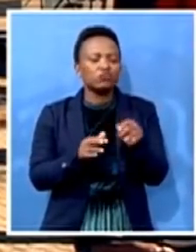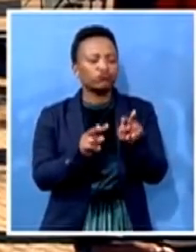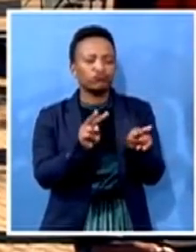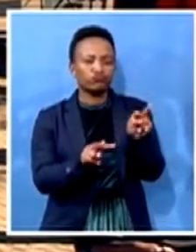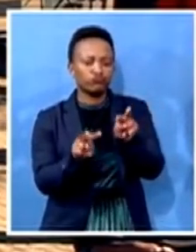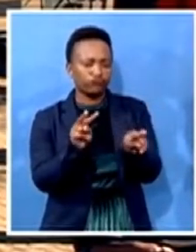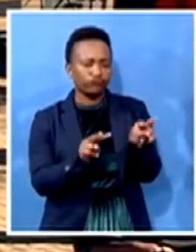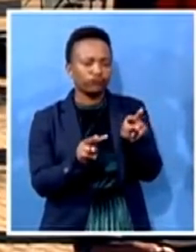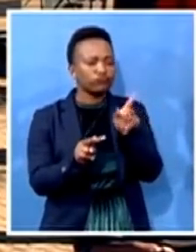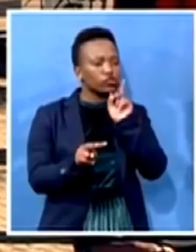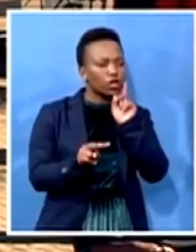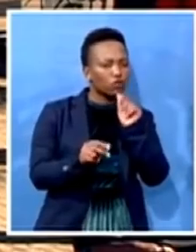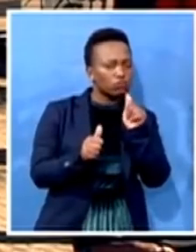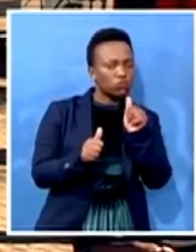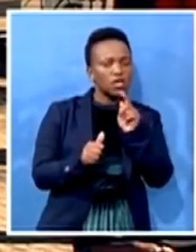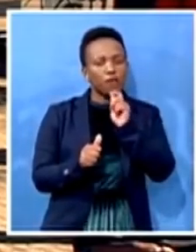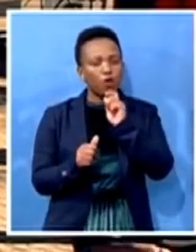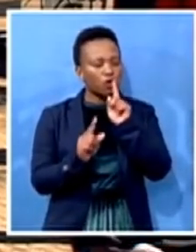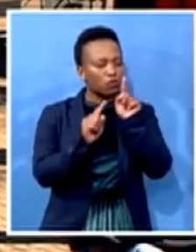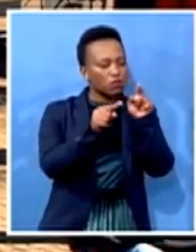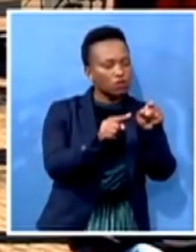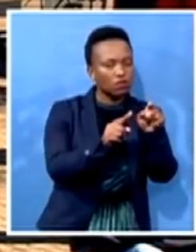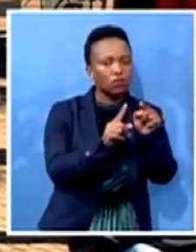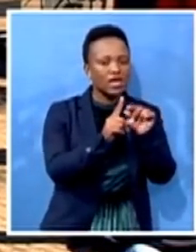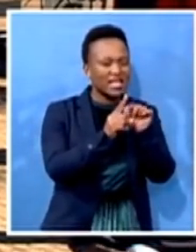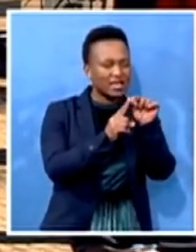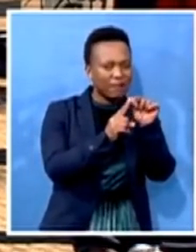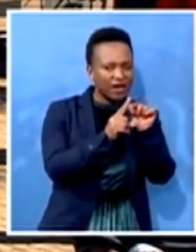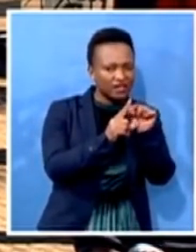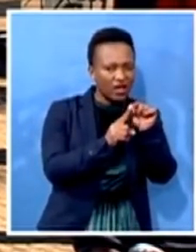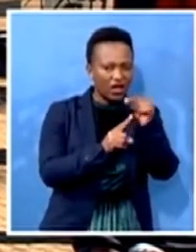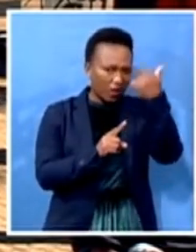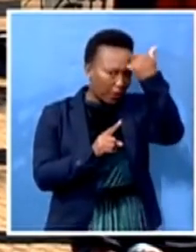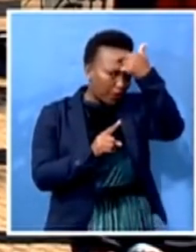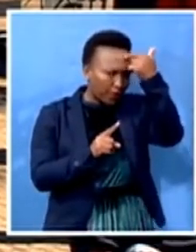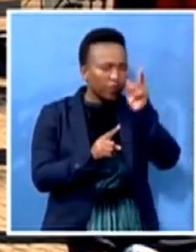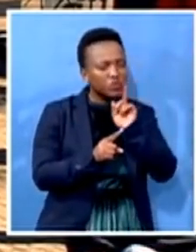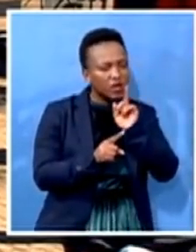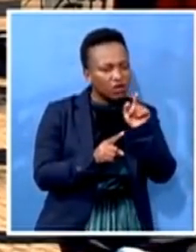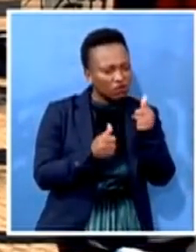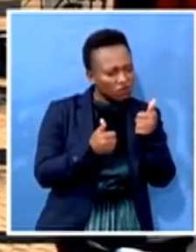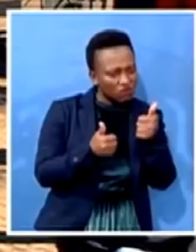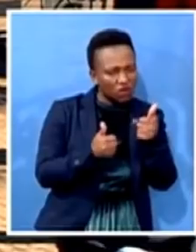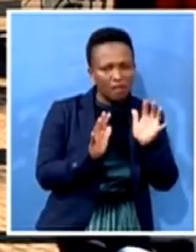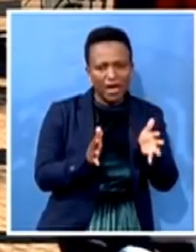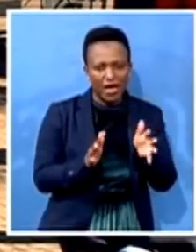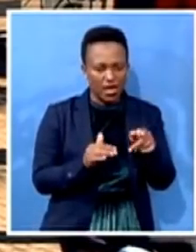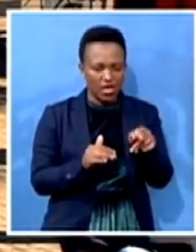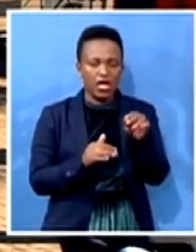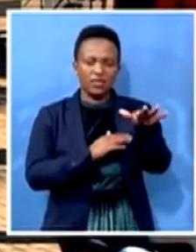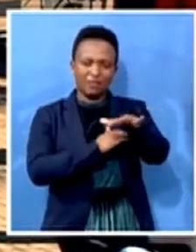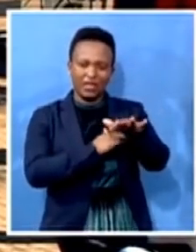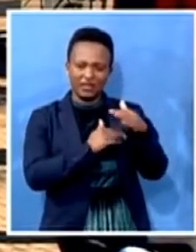terms of temperature and also other vital signs. So in these types of facilities, it's only very much stable